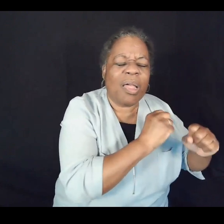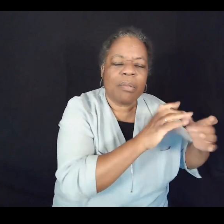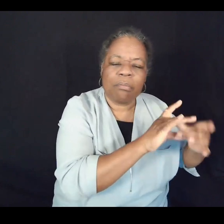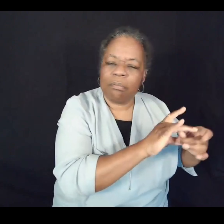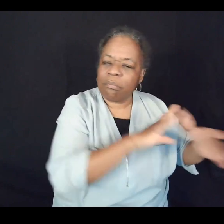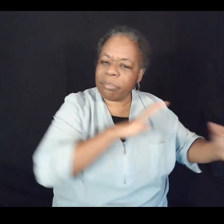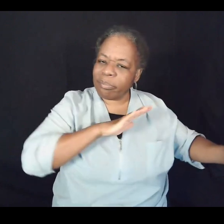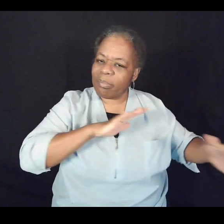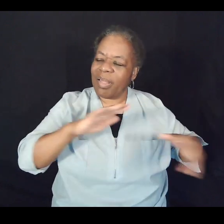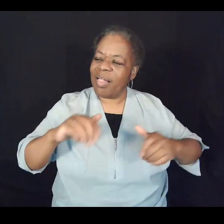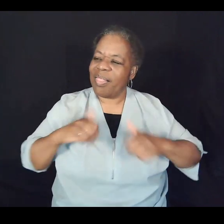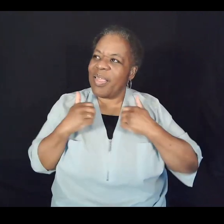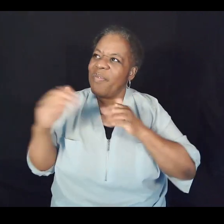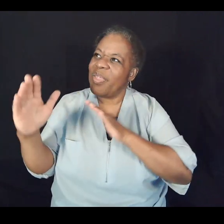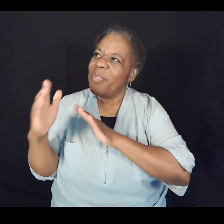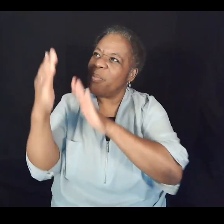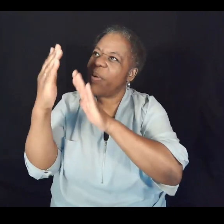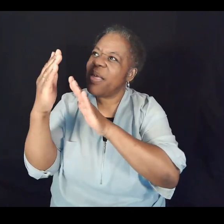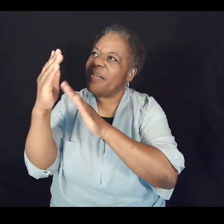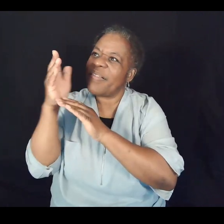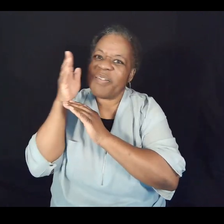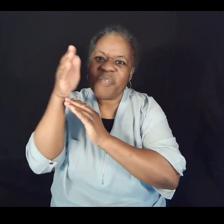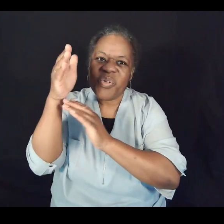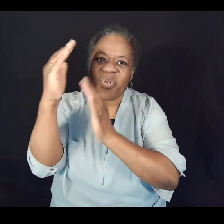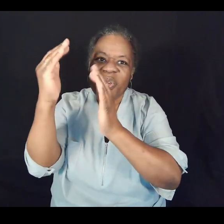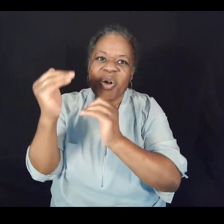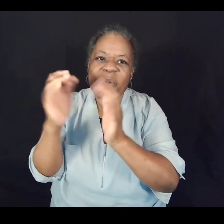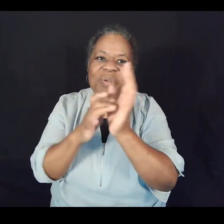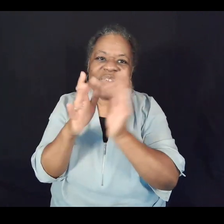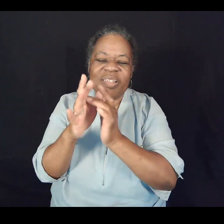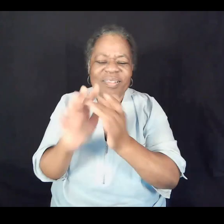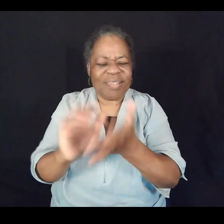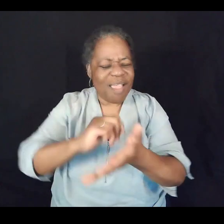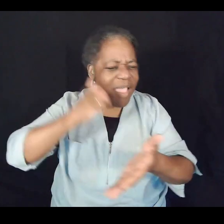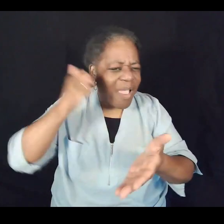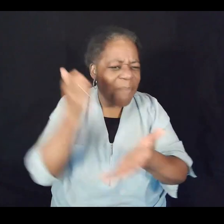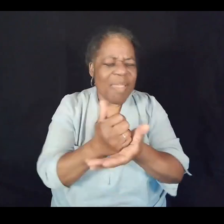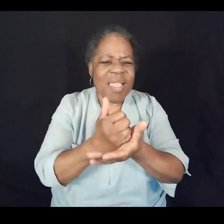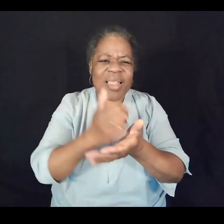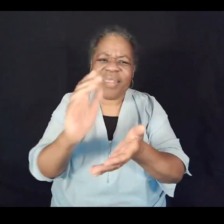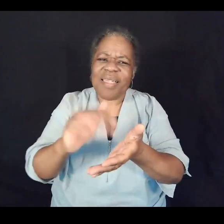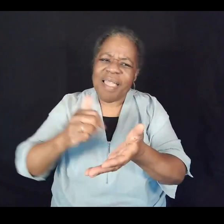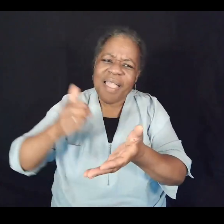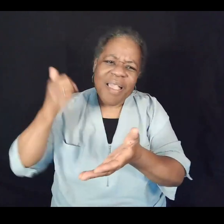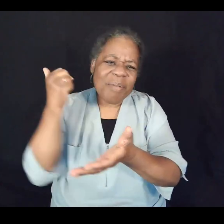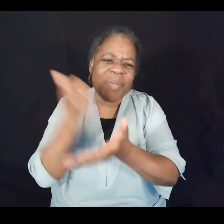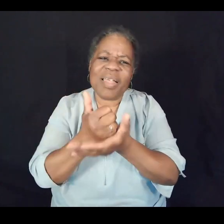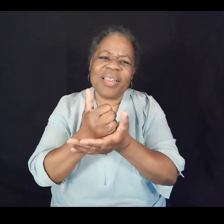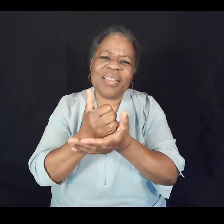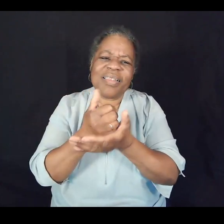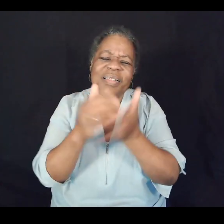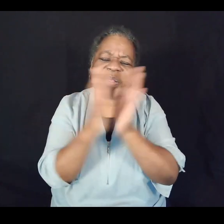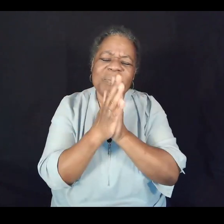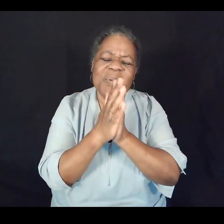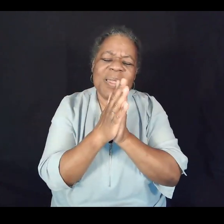and future hope of Jesus. Amen and amen. Let's pray.